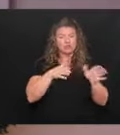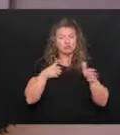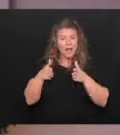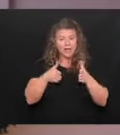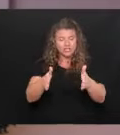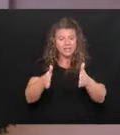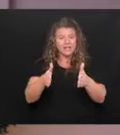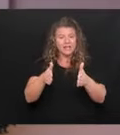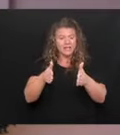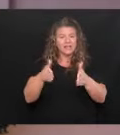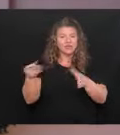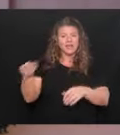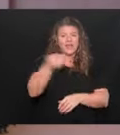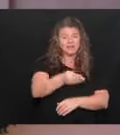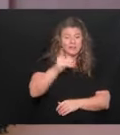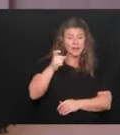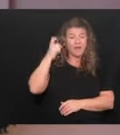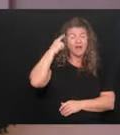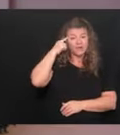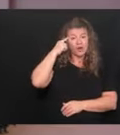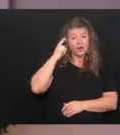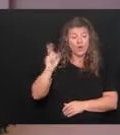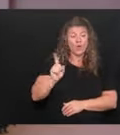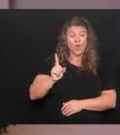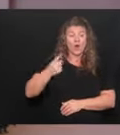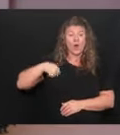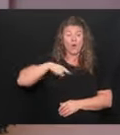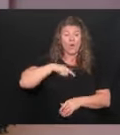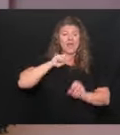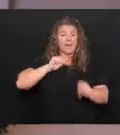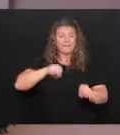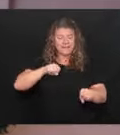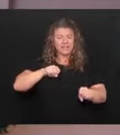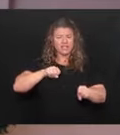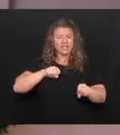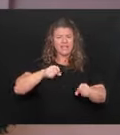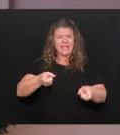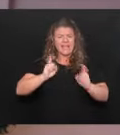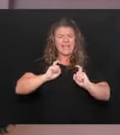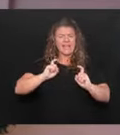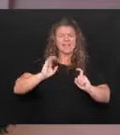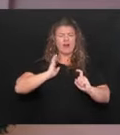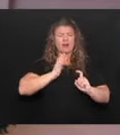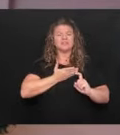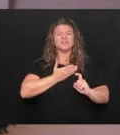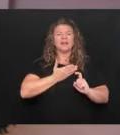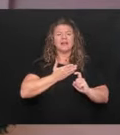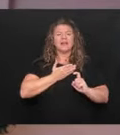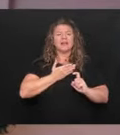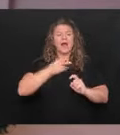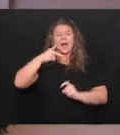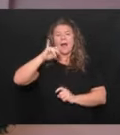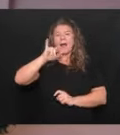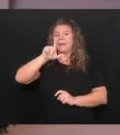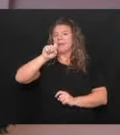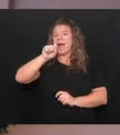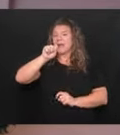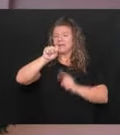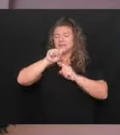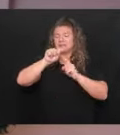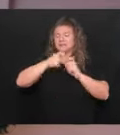to him where we would potentially position ourselves as a pilot site to be able